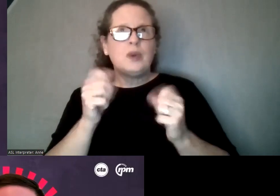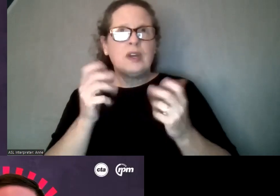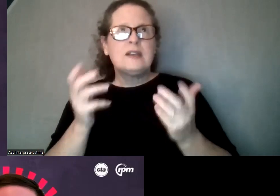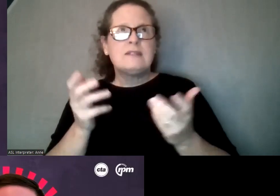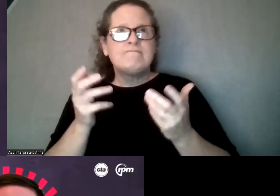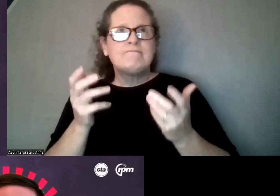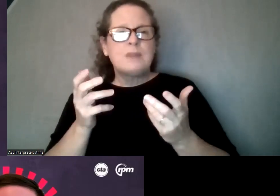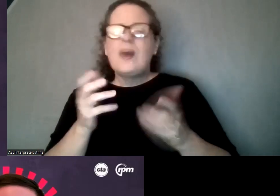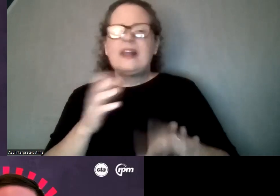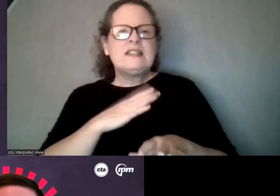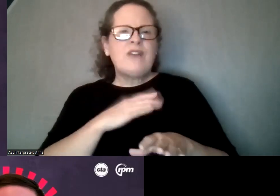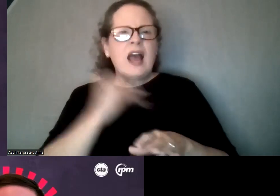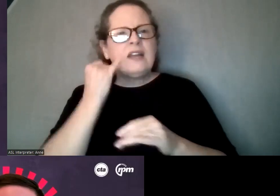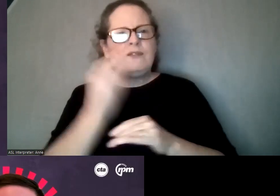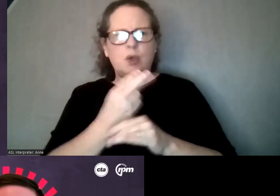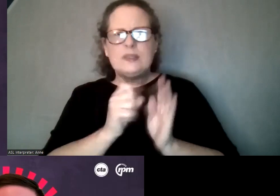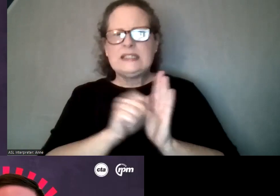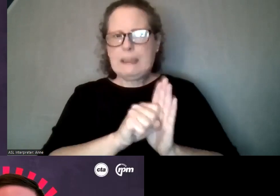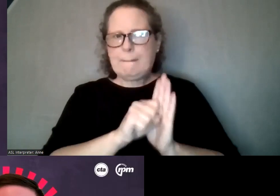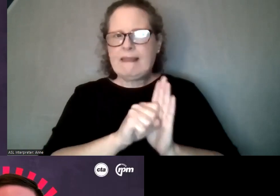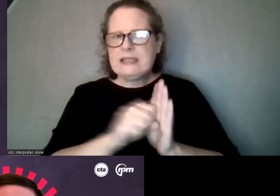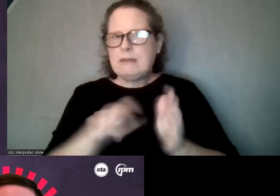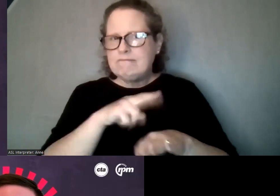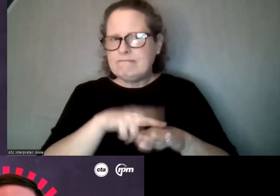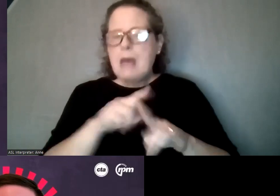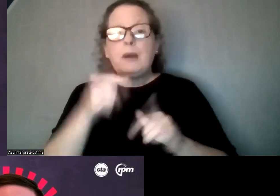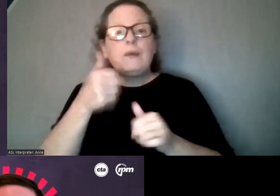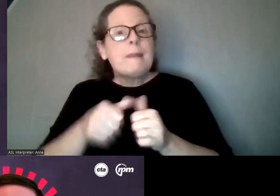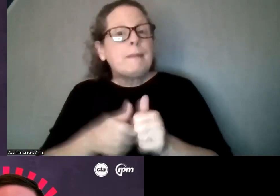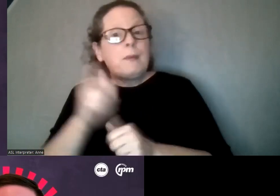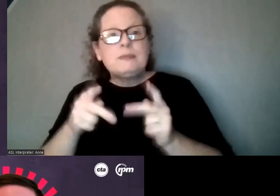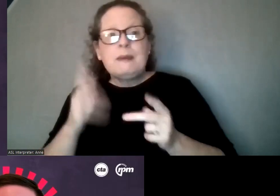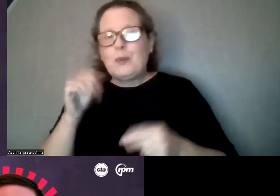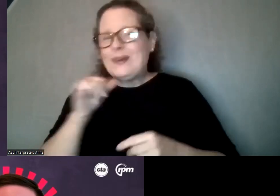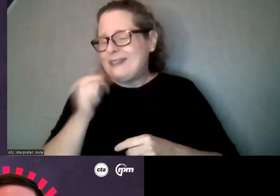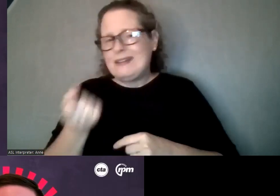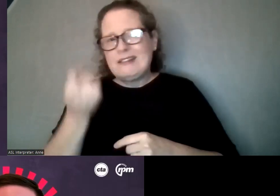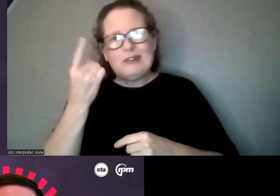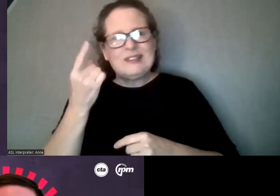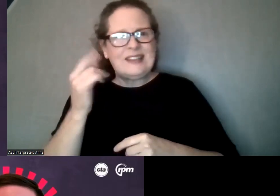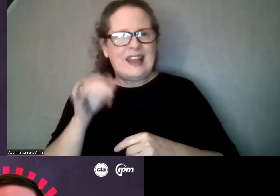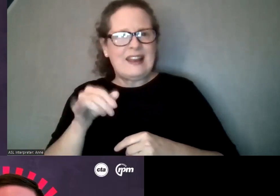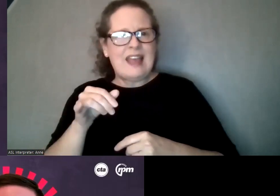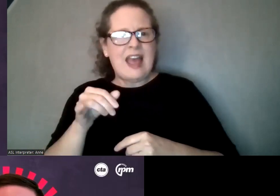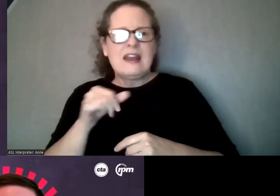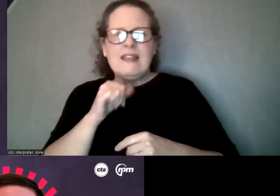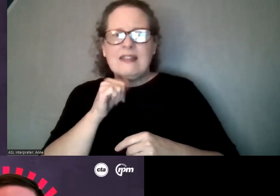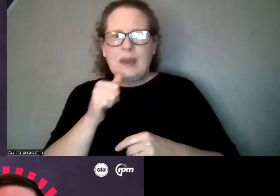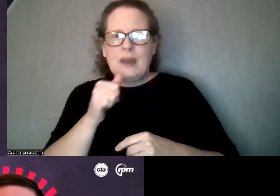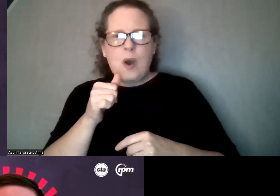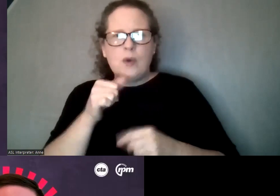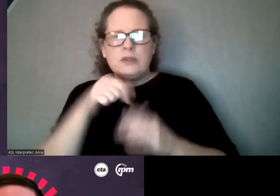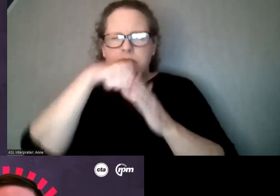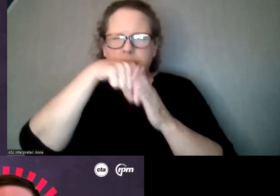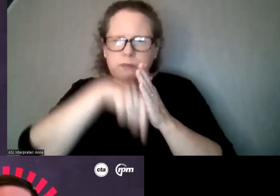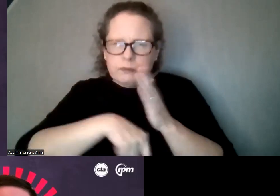It's fine if you use symbolism, but remember, most people will not understand it. They're not going to get into it, so